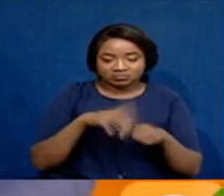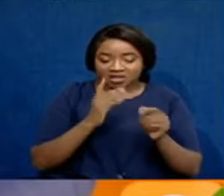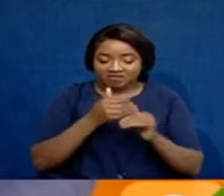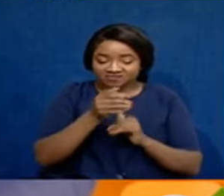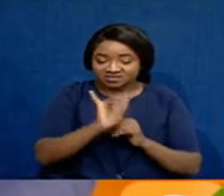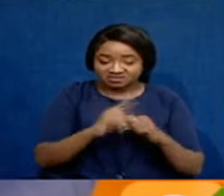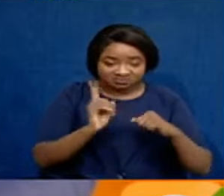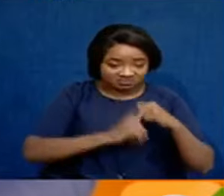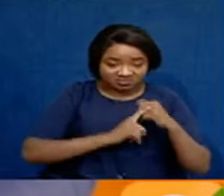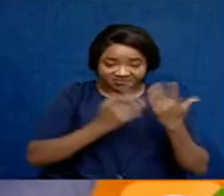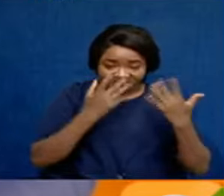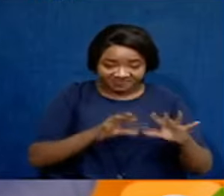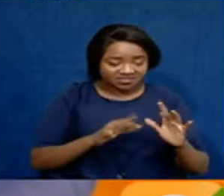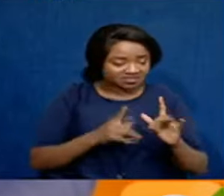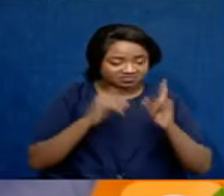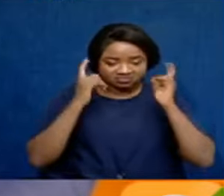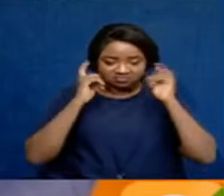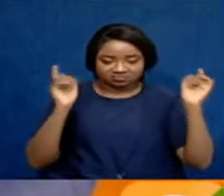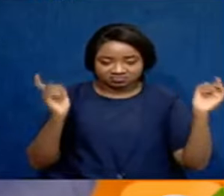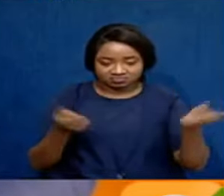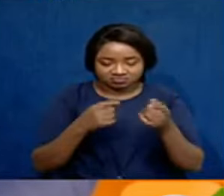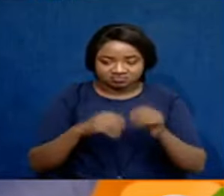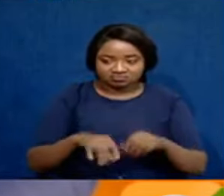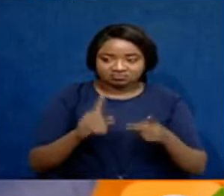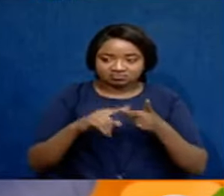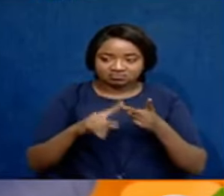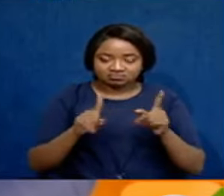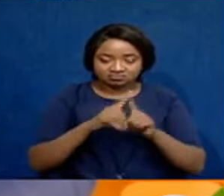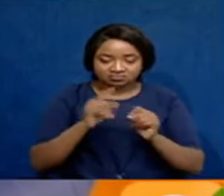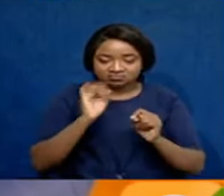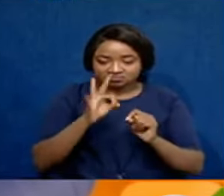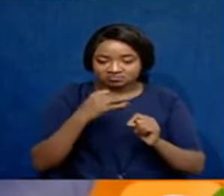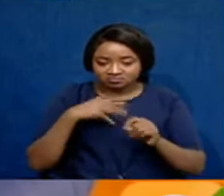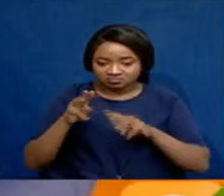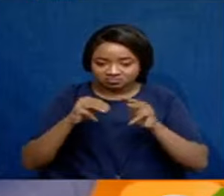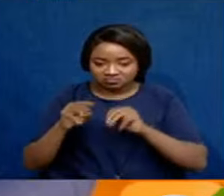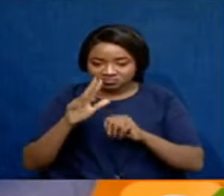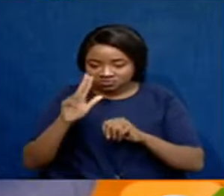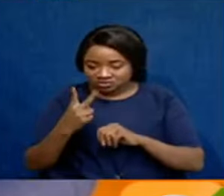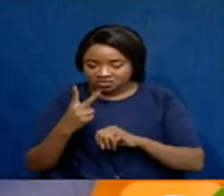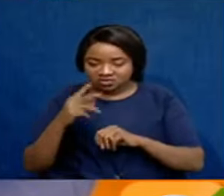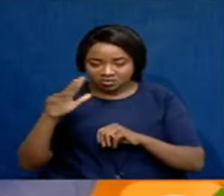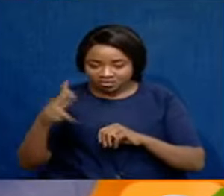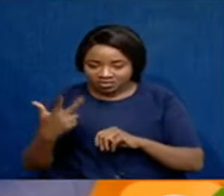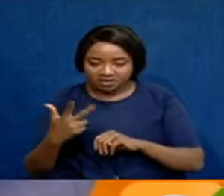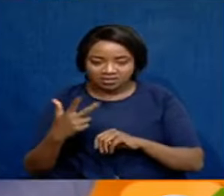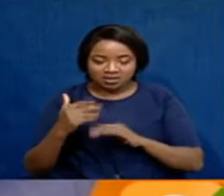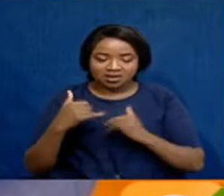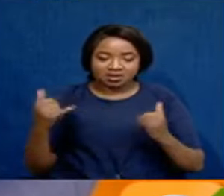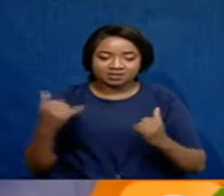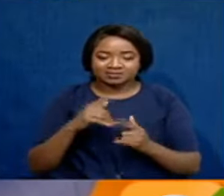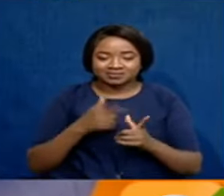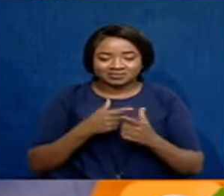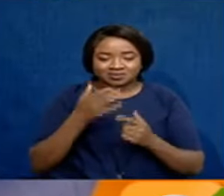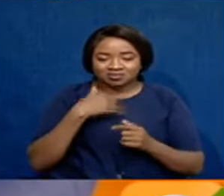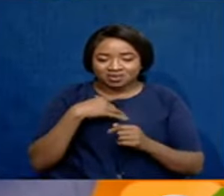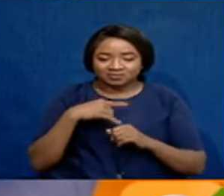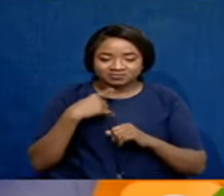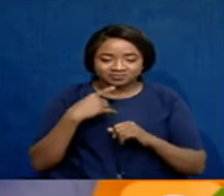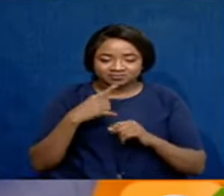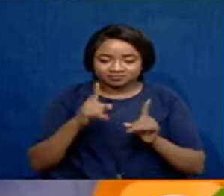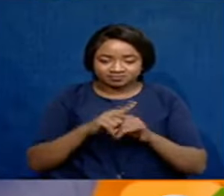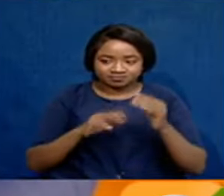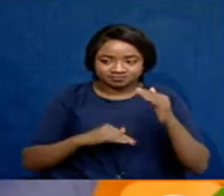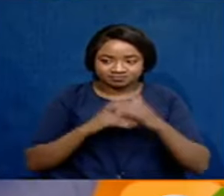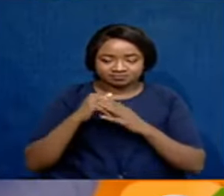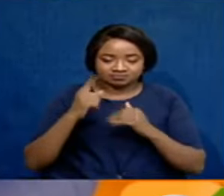the same time, if you had, you are being managed by second line or third line, then you also had a maximum of six sessions. So what SHA has done right